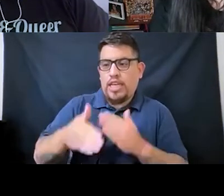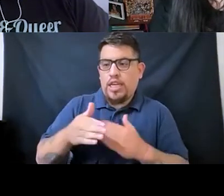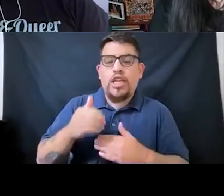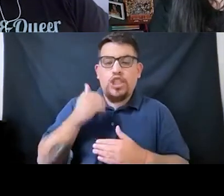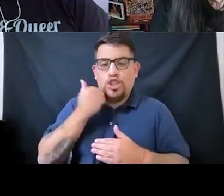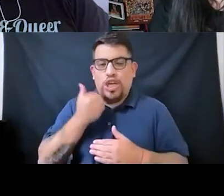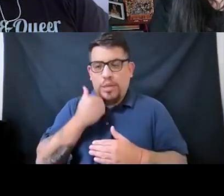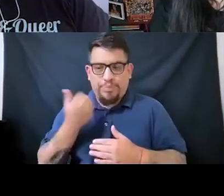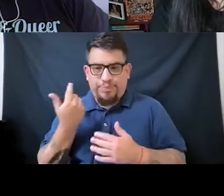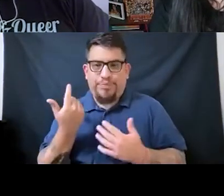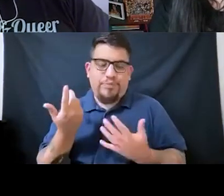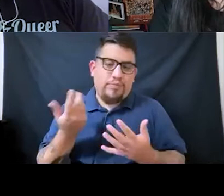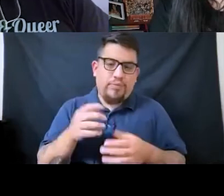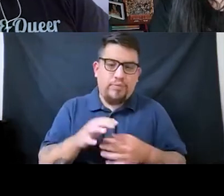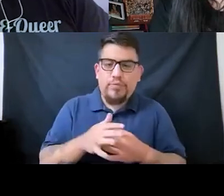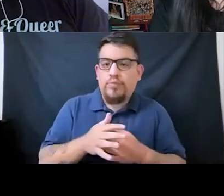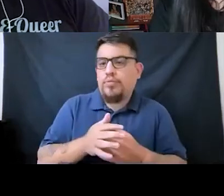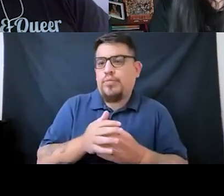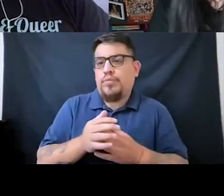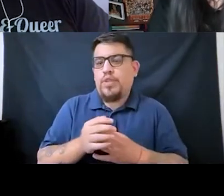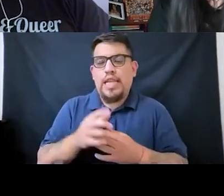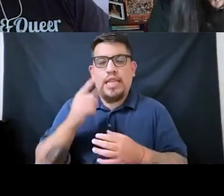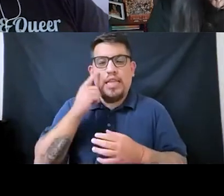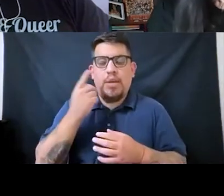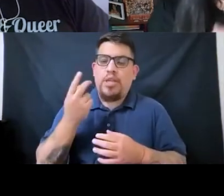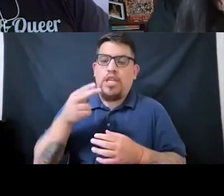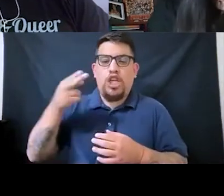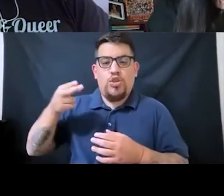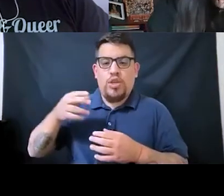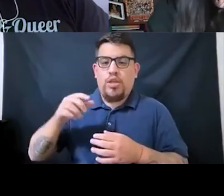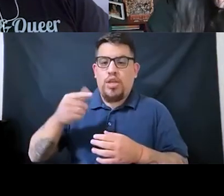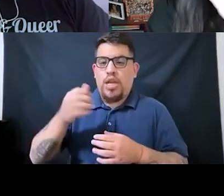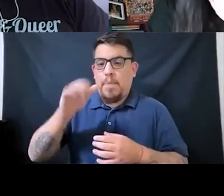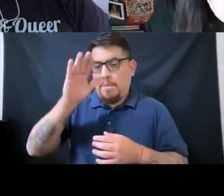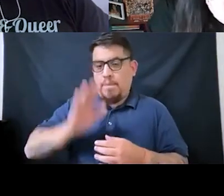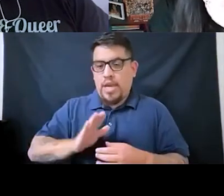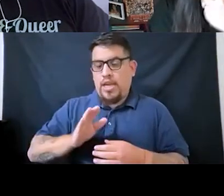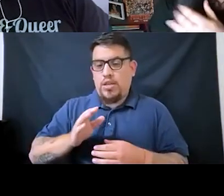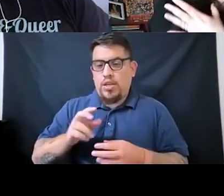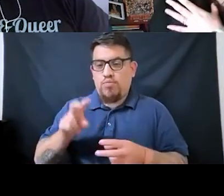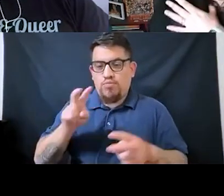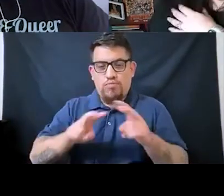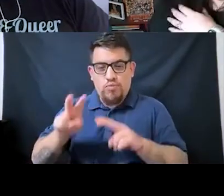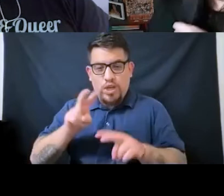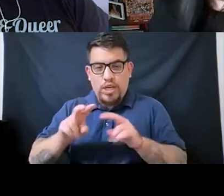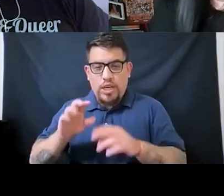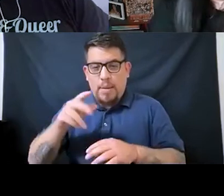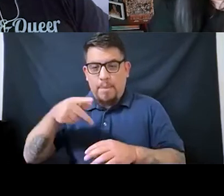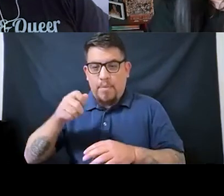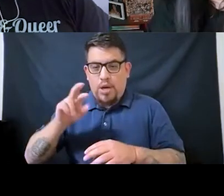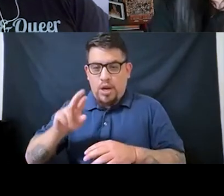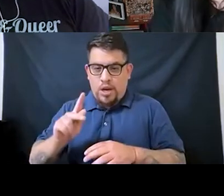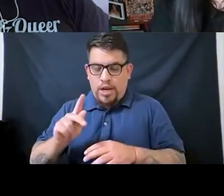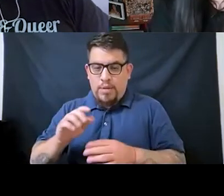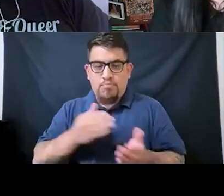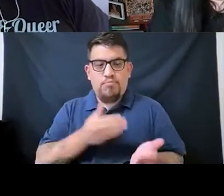longer enticing as I think about the history of gay men cruising parks because there was no other way to meet. He brings me cookies from the coffee